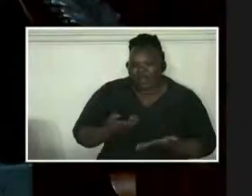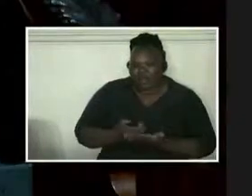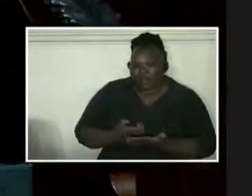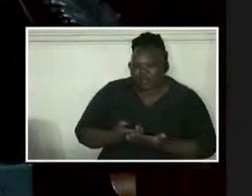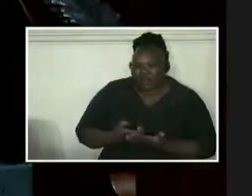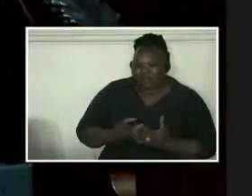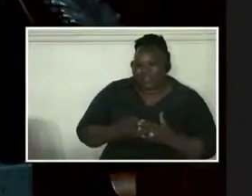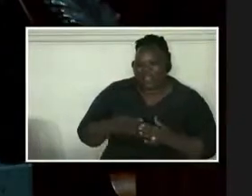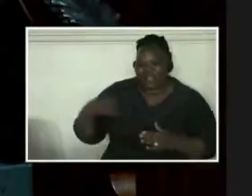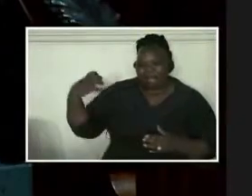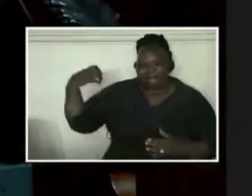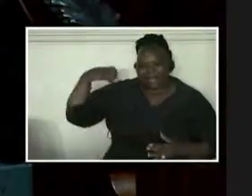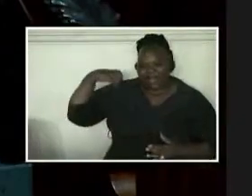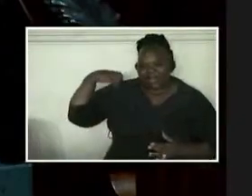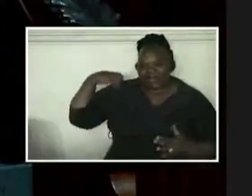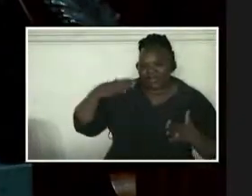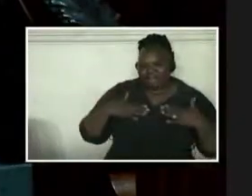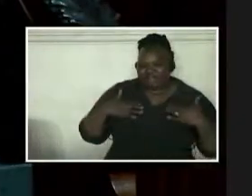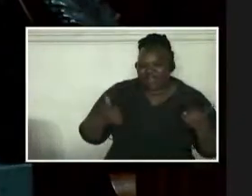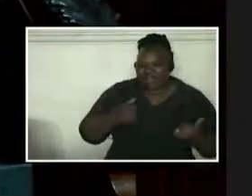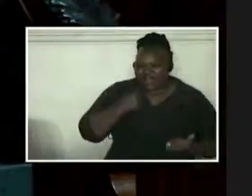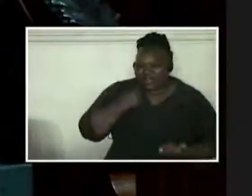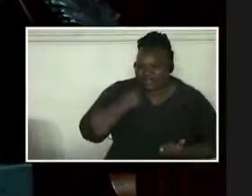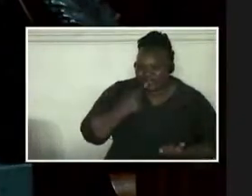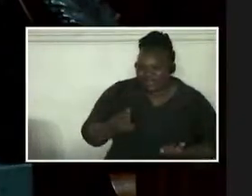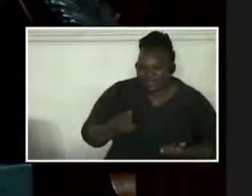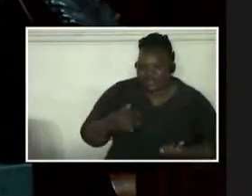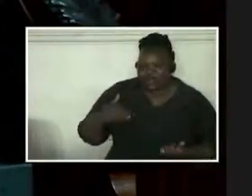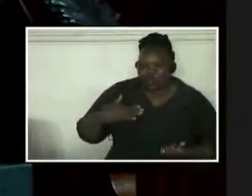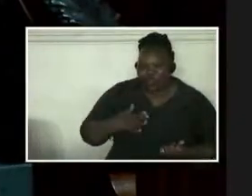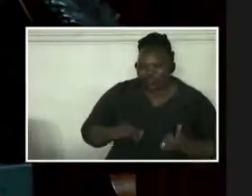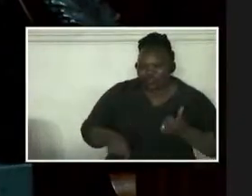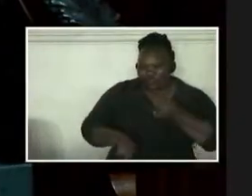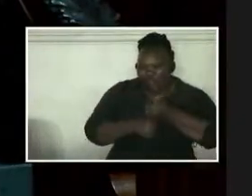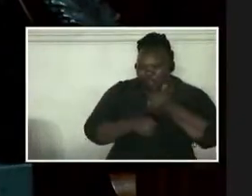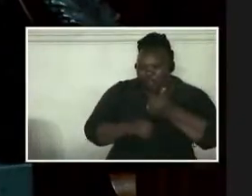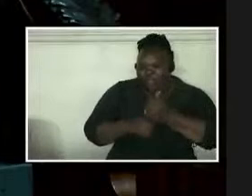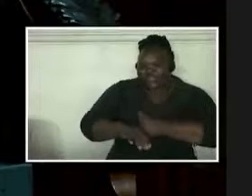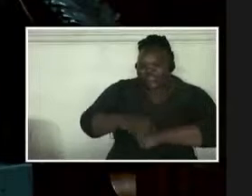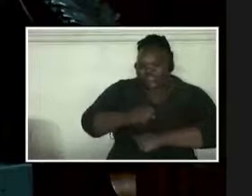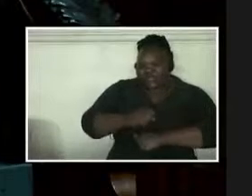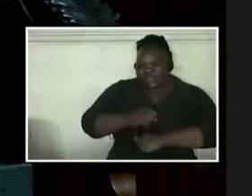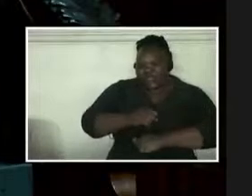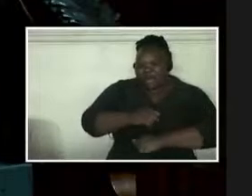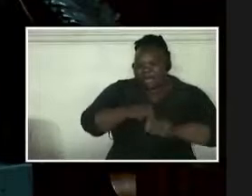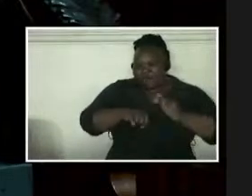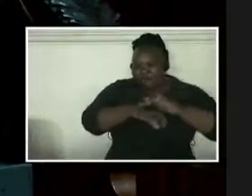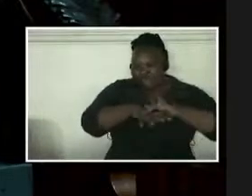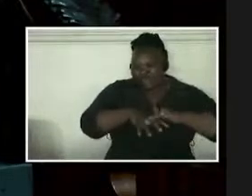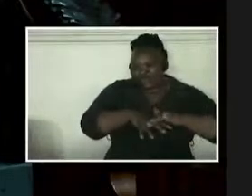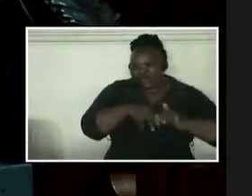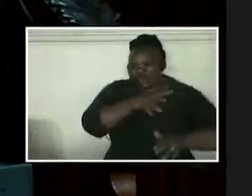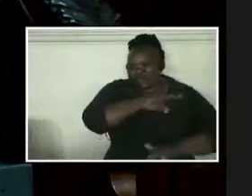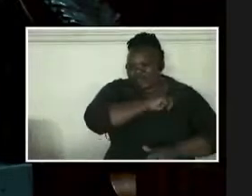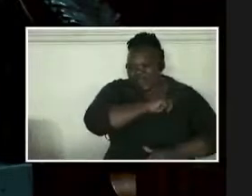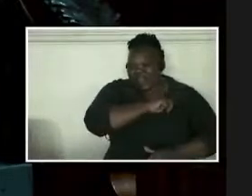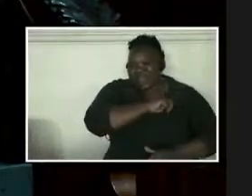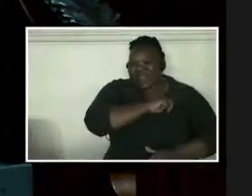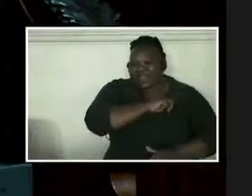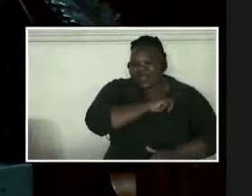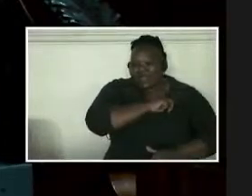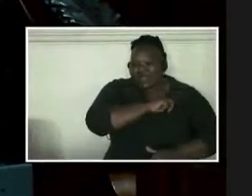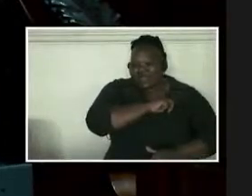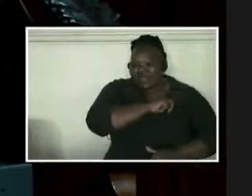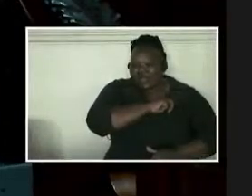minister of health made a pronouncement that he also wants to support this province in the implementation of this program we are yet to know